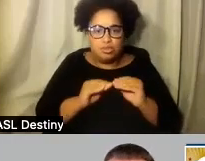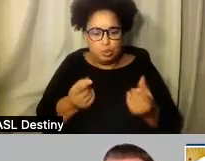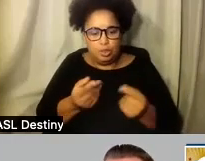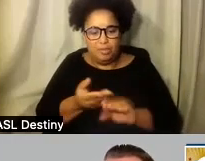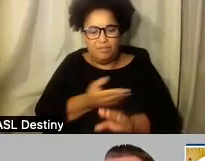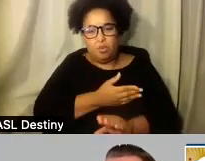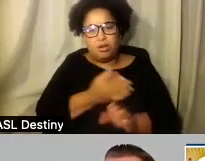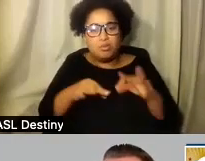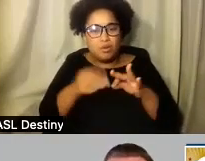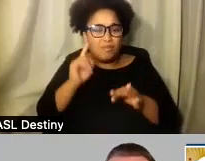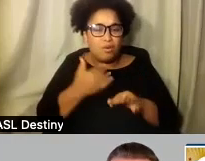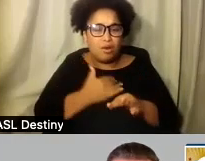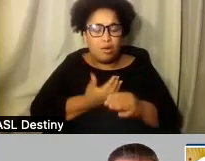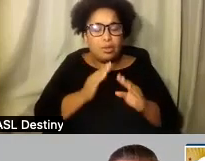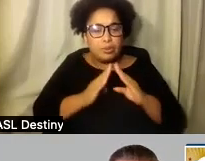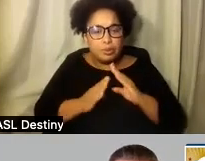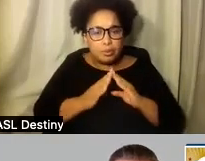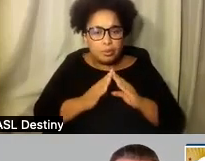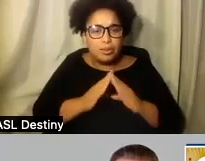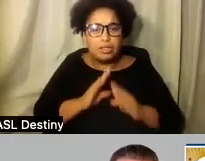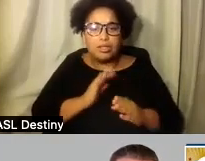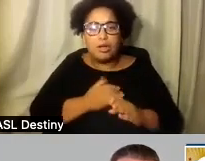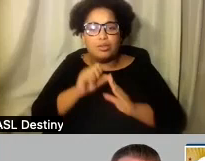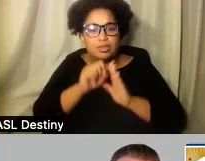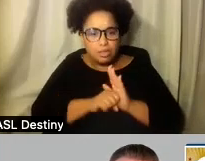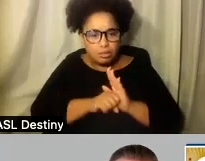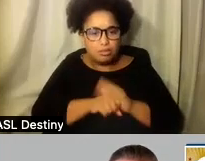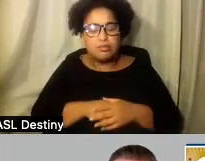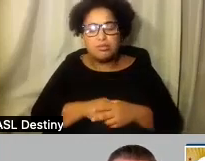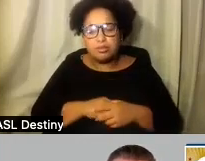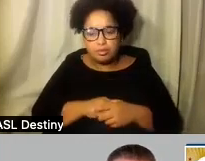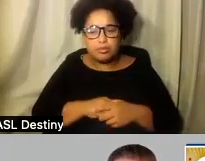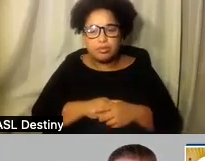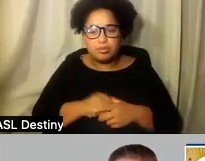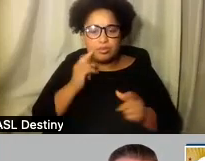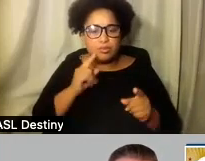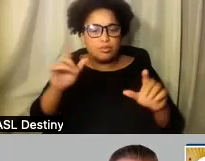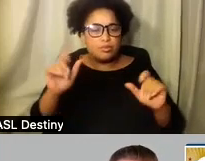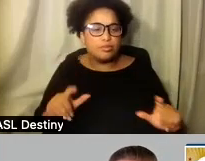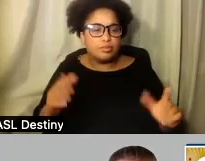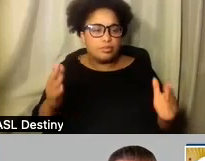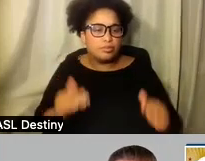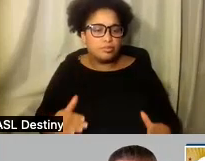as a community, as a state, whatever it might be. If you go to the next slide there,